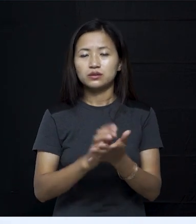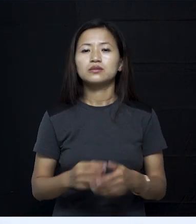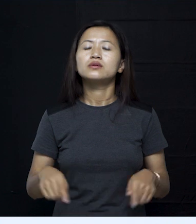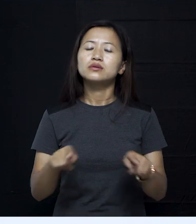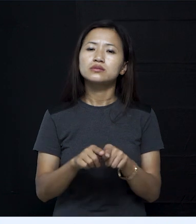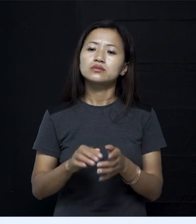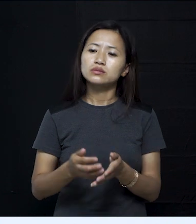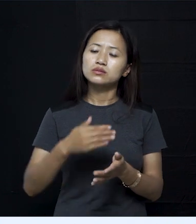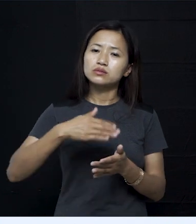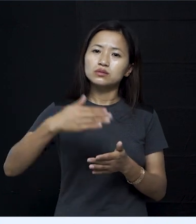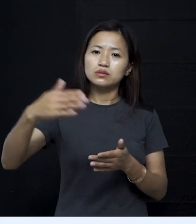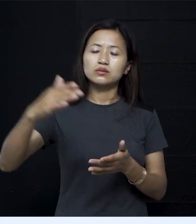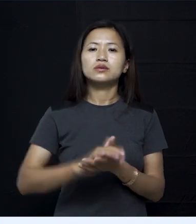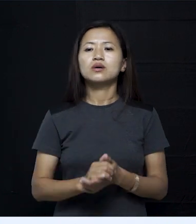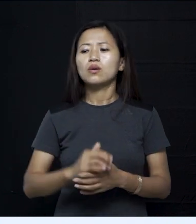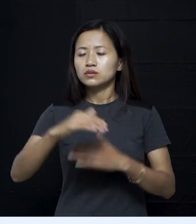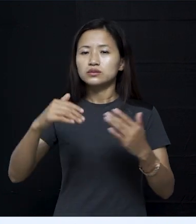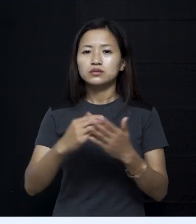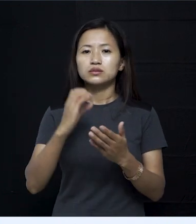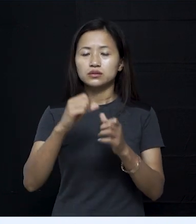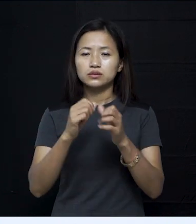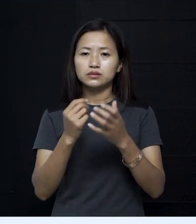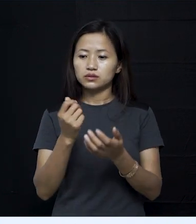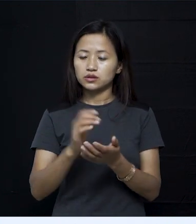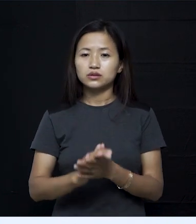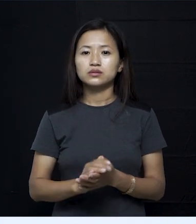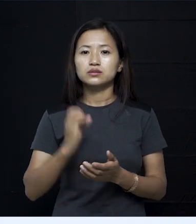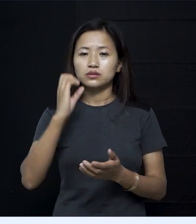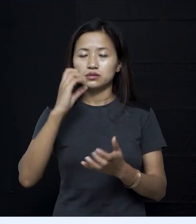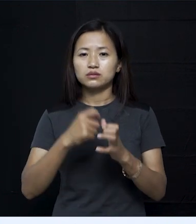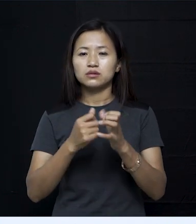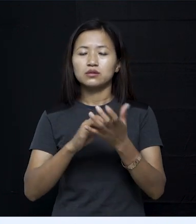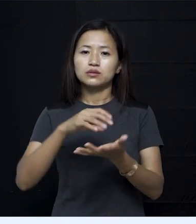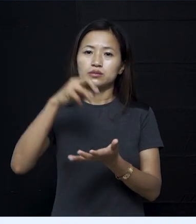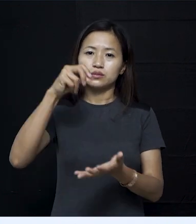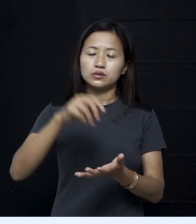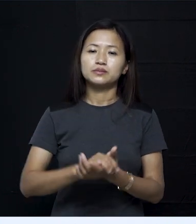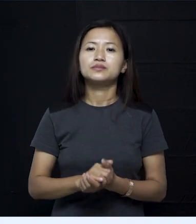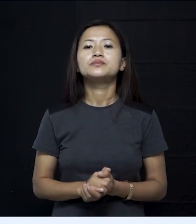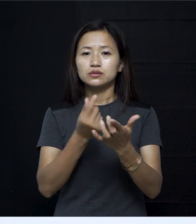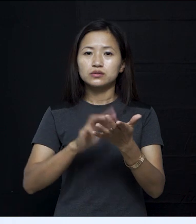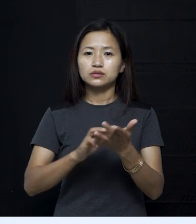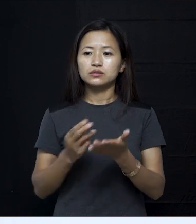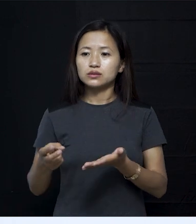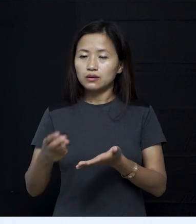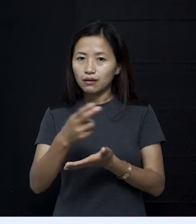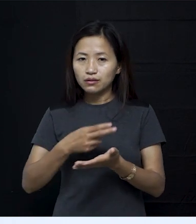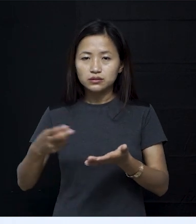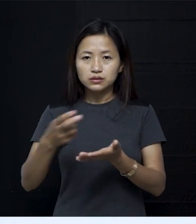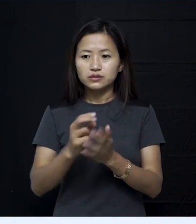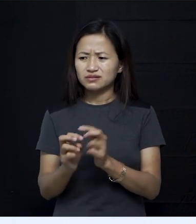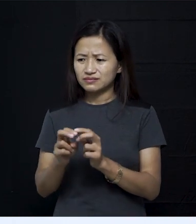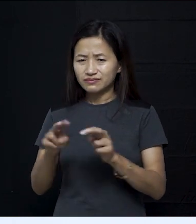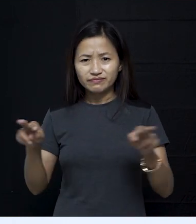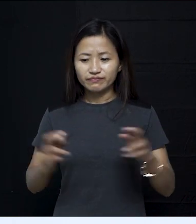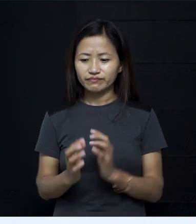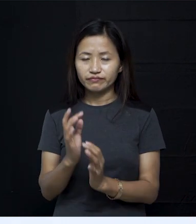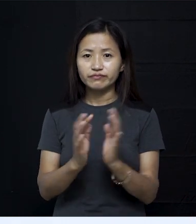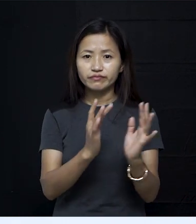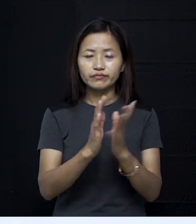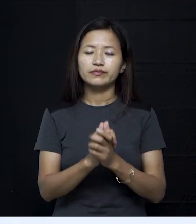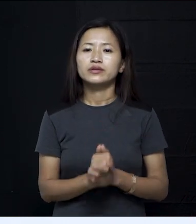another place, isn't it? So in the commercial farming, the field will be very big, and so since the field is big, they need lots